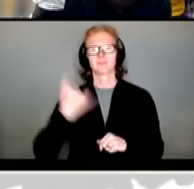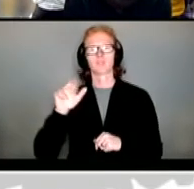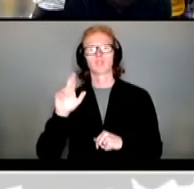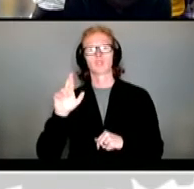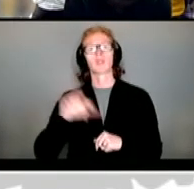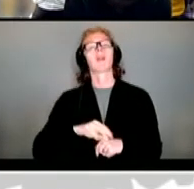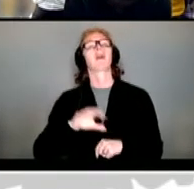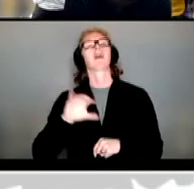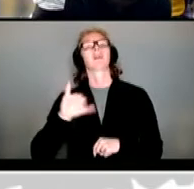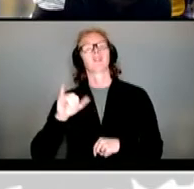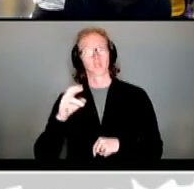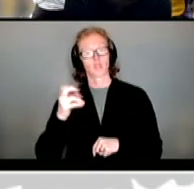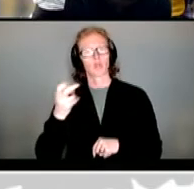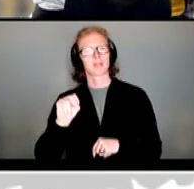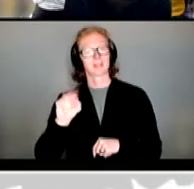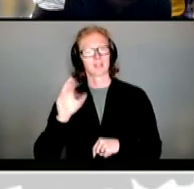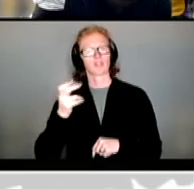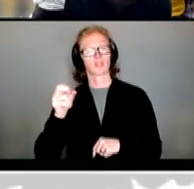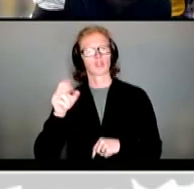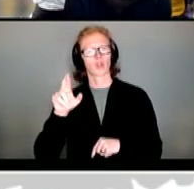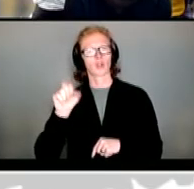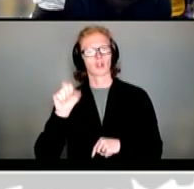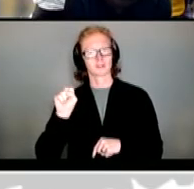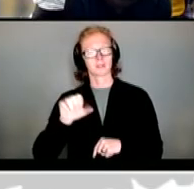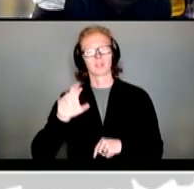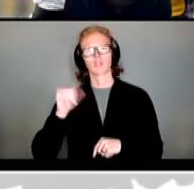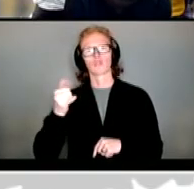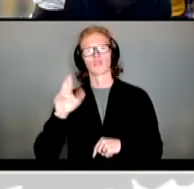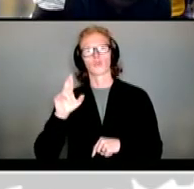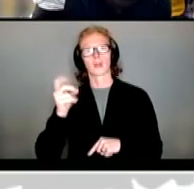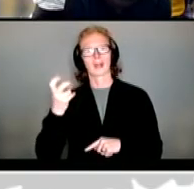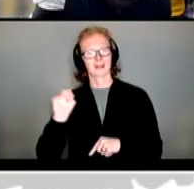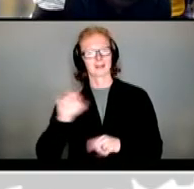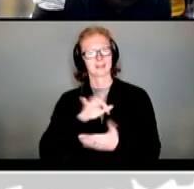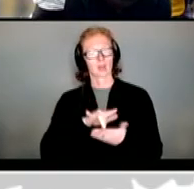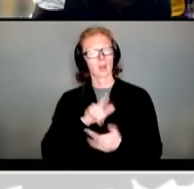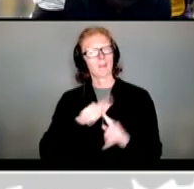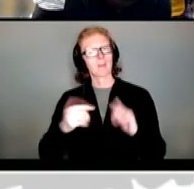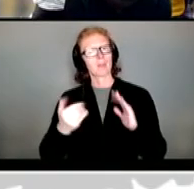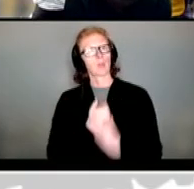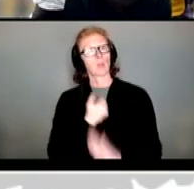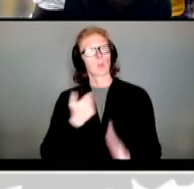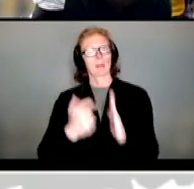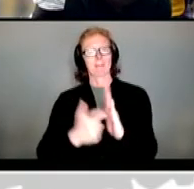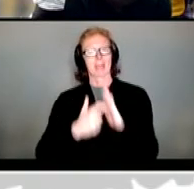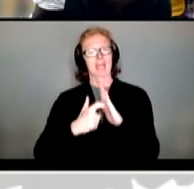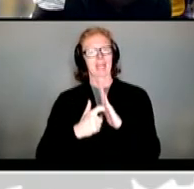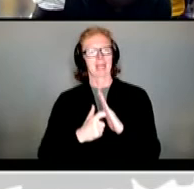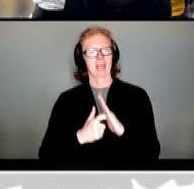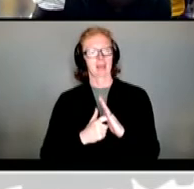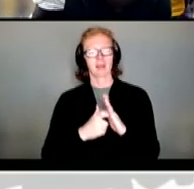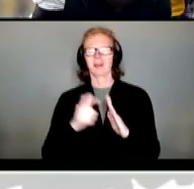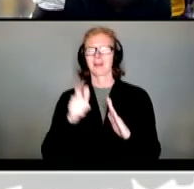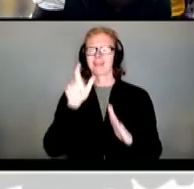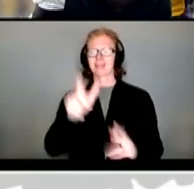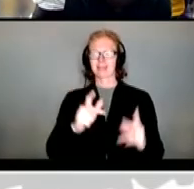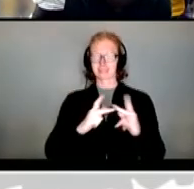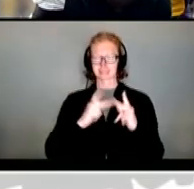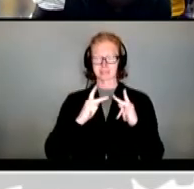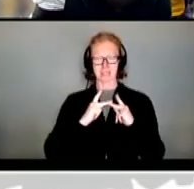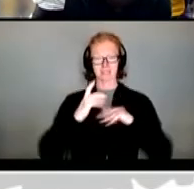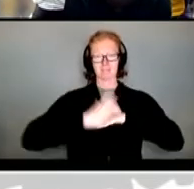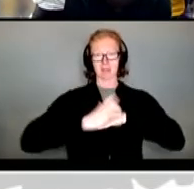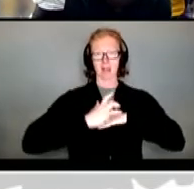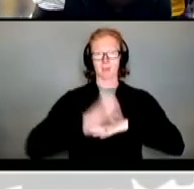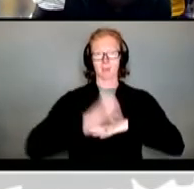Charles Jordan Center. Charles Jordan Center, this new mandate to have a space for